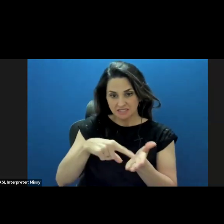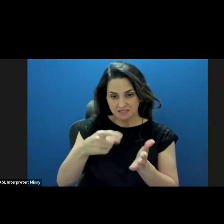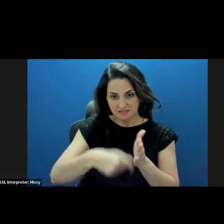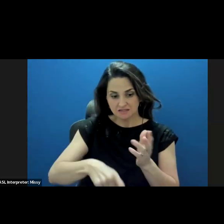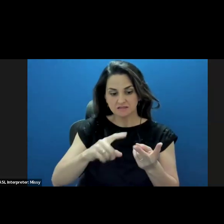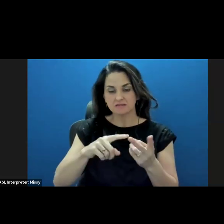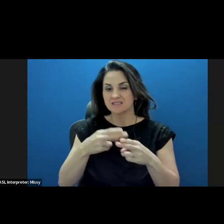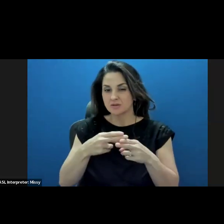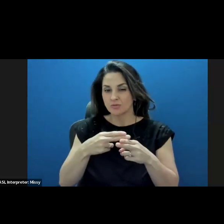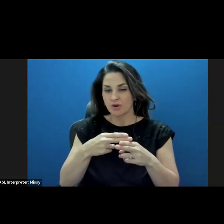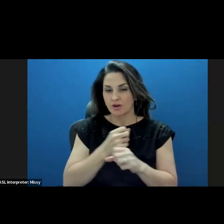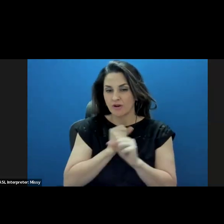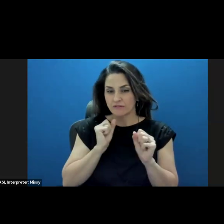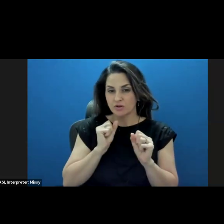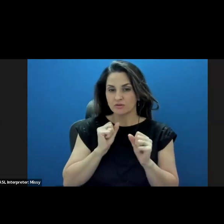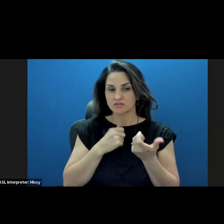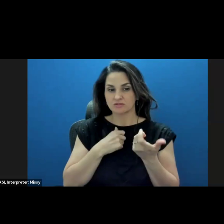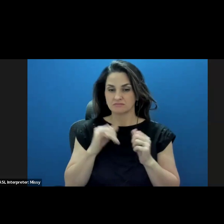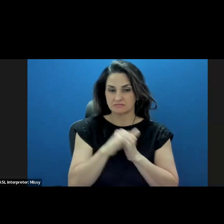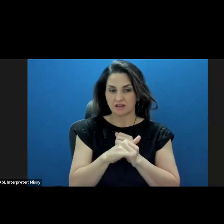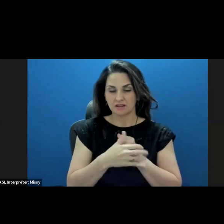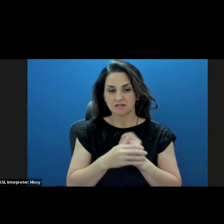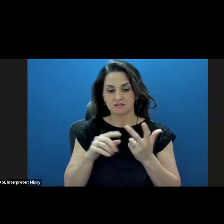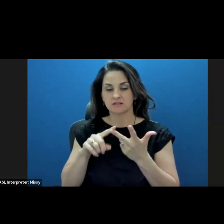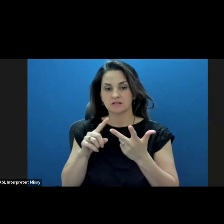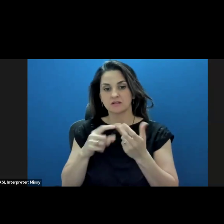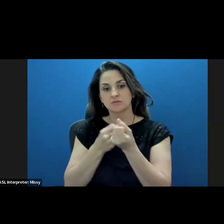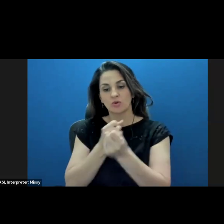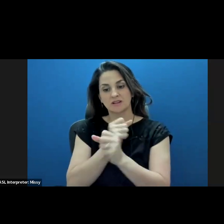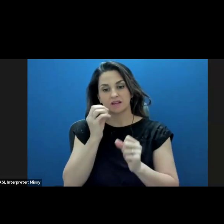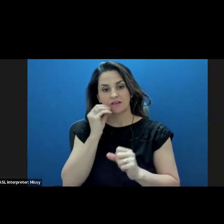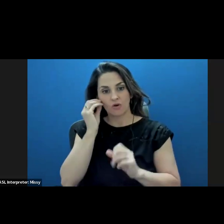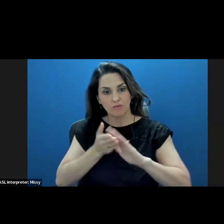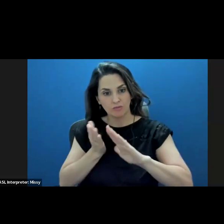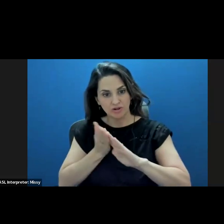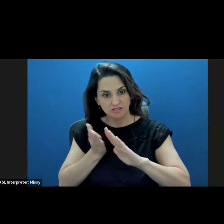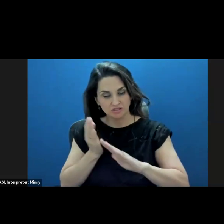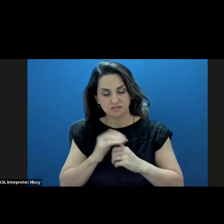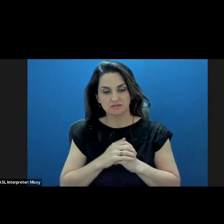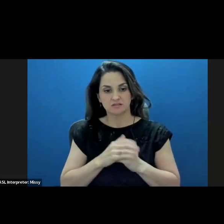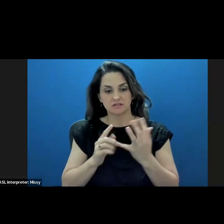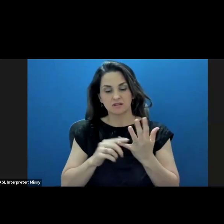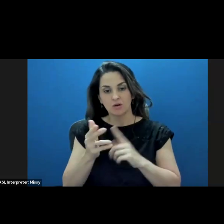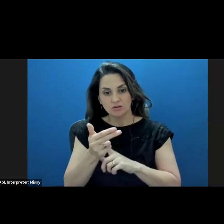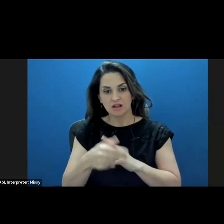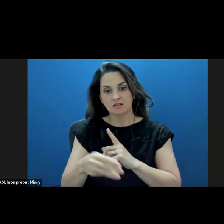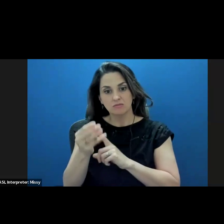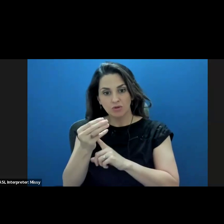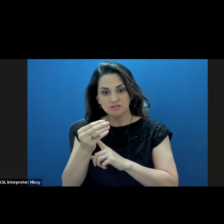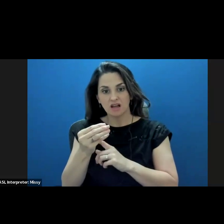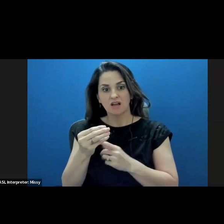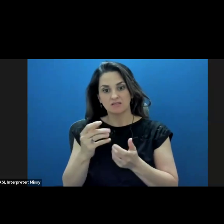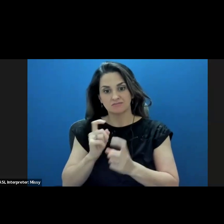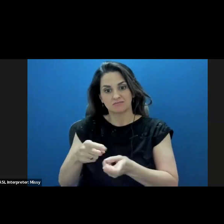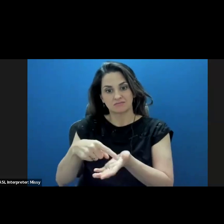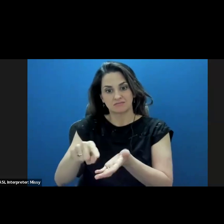temporary refuge or lodging, supporting safe home operations, hotel or motel